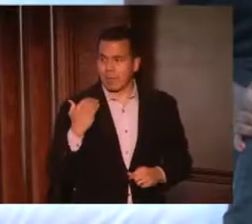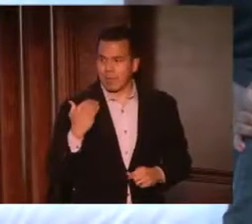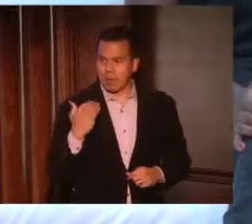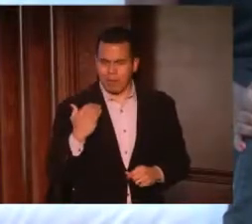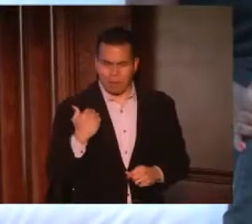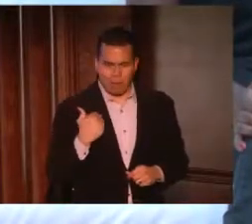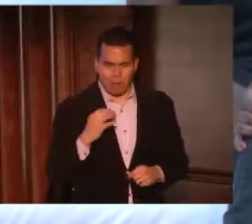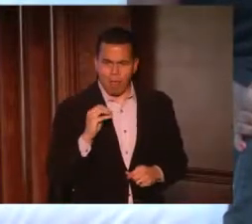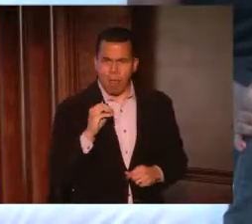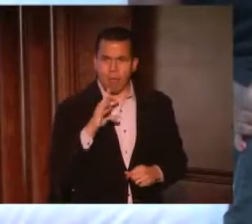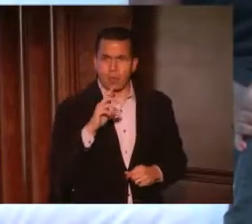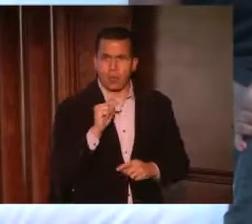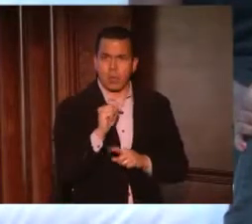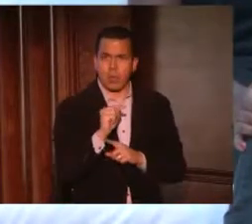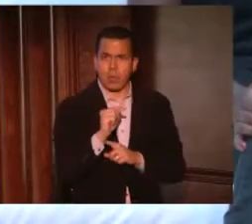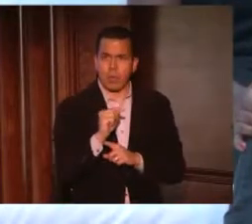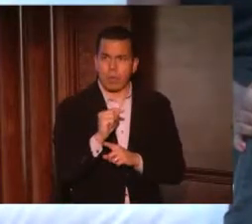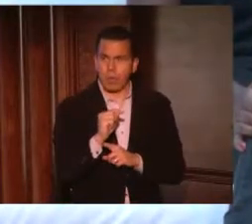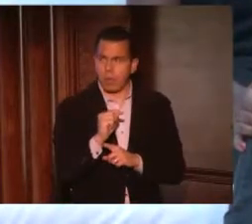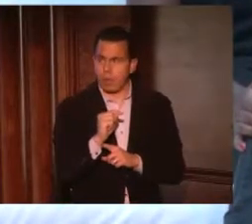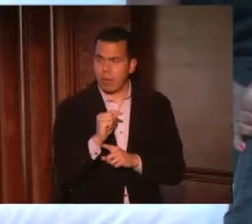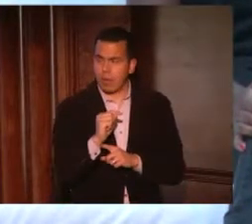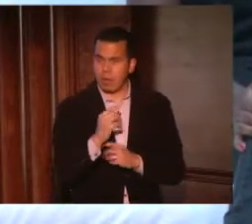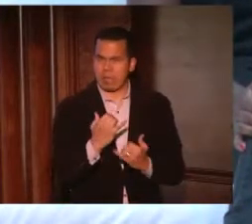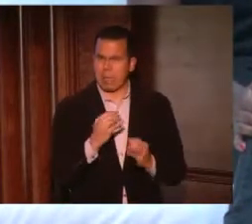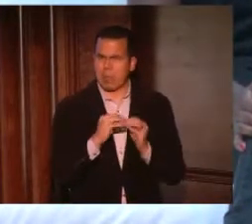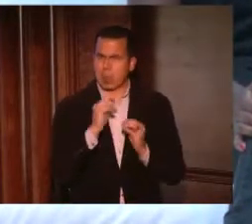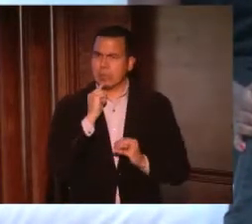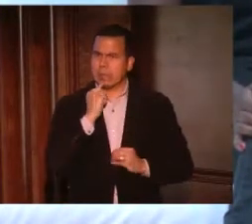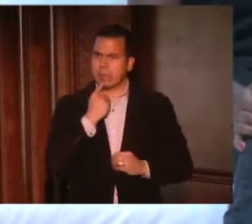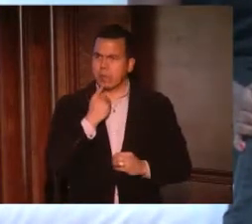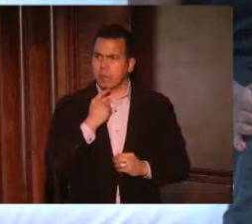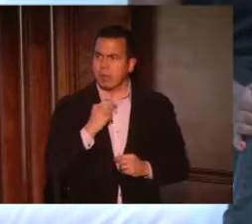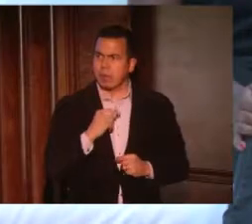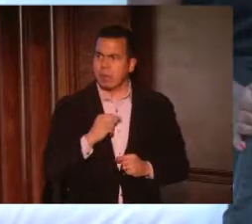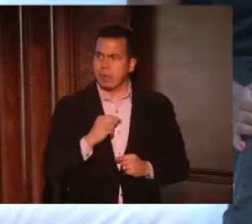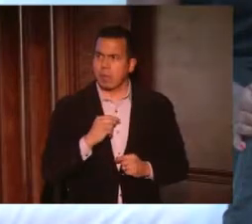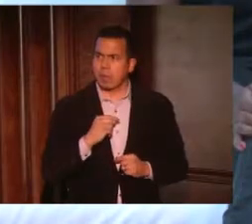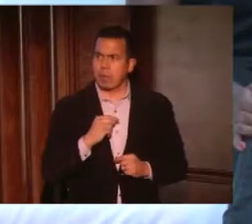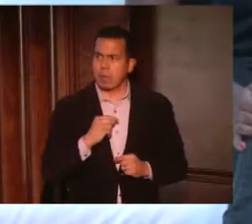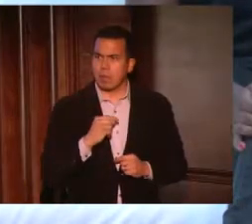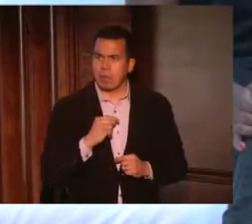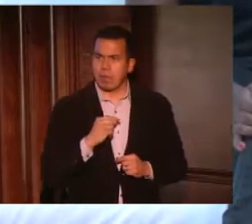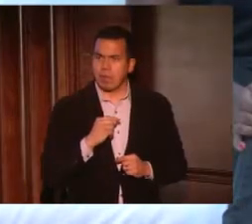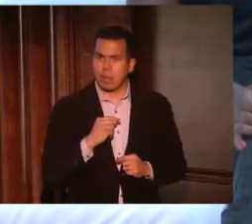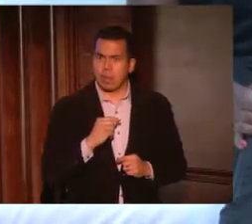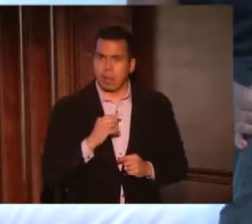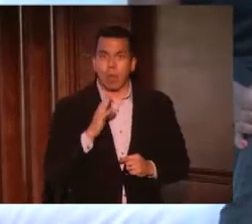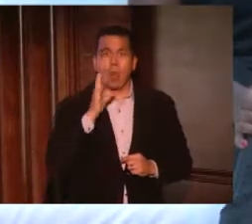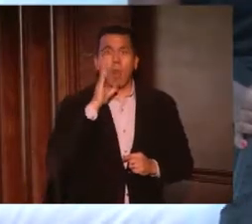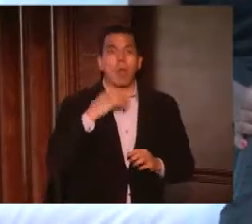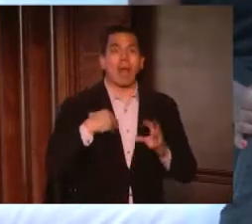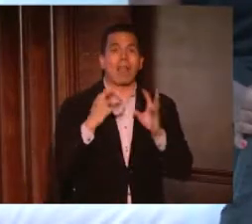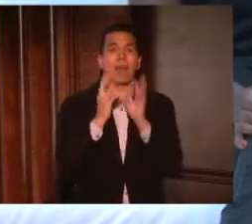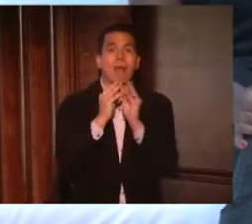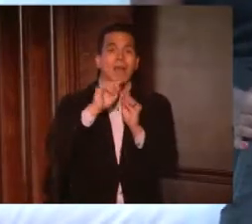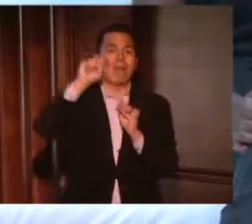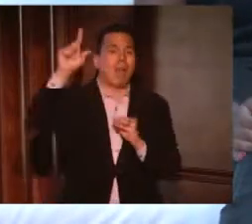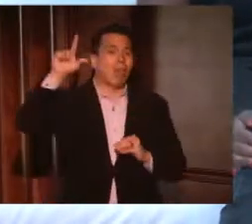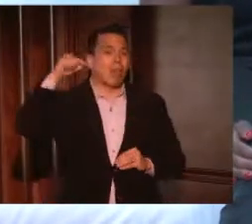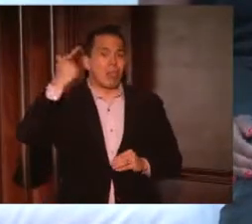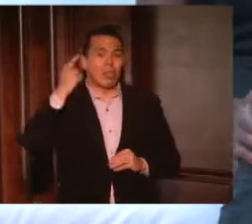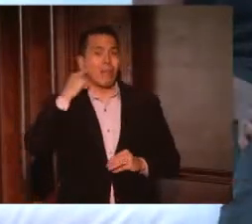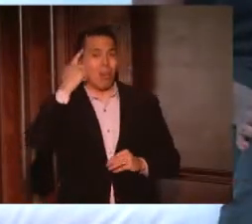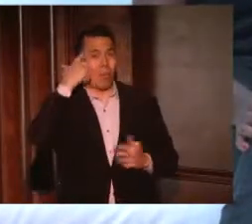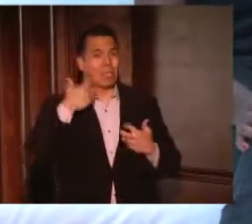earlier, quite seriously though, there's the first World Mental Health Ministerial Summit happening in London on World Mental Health Day on the